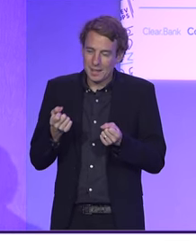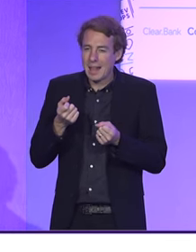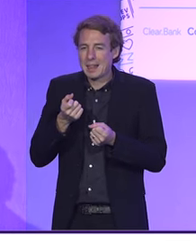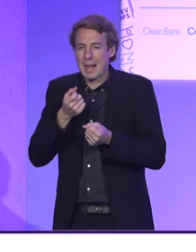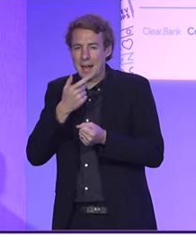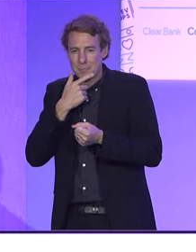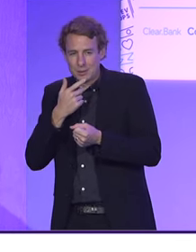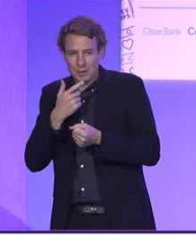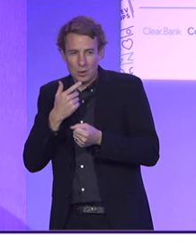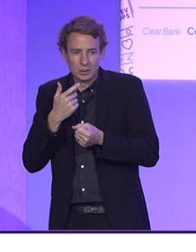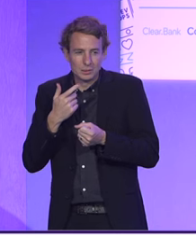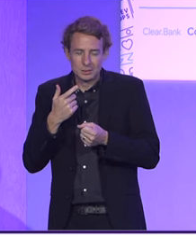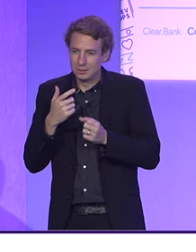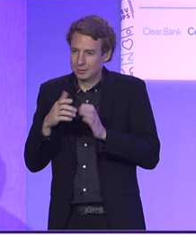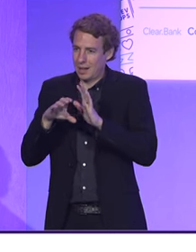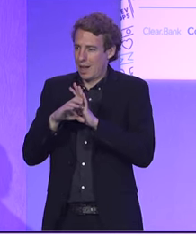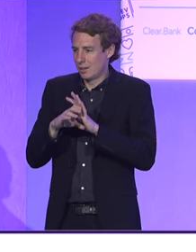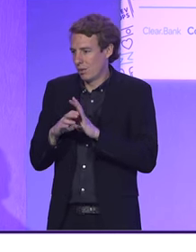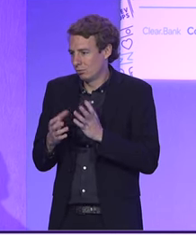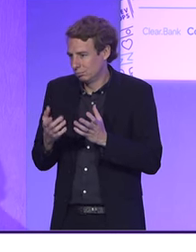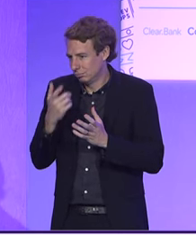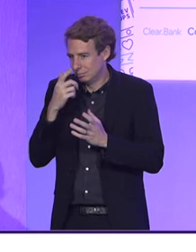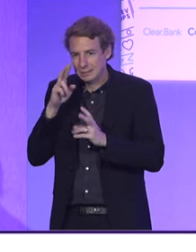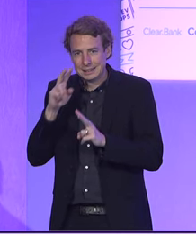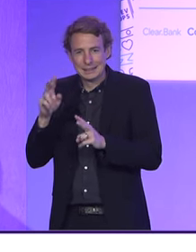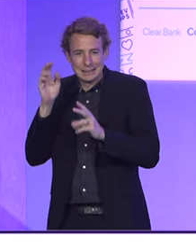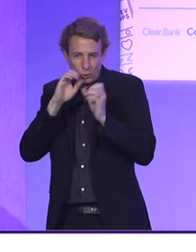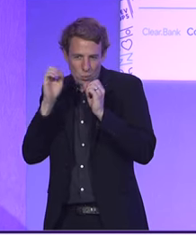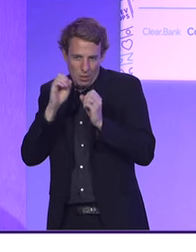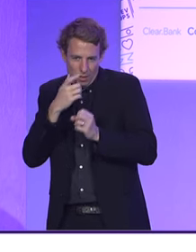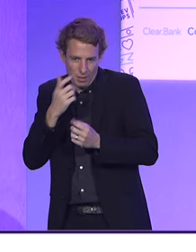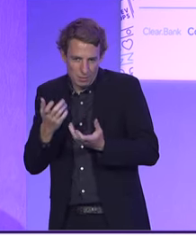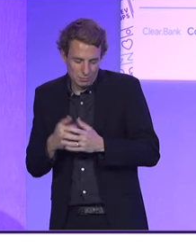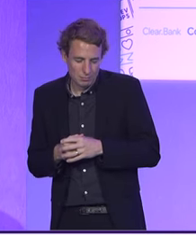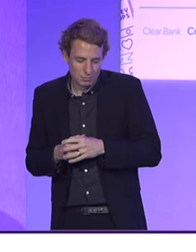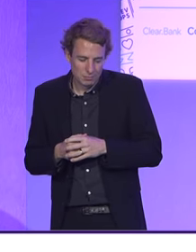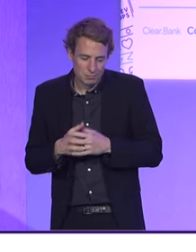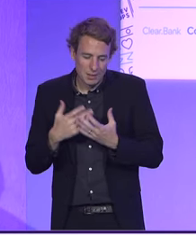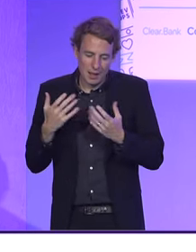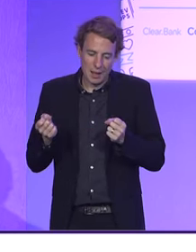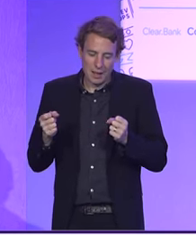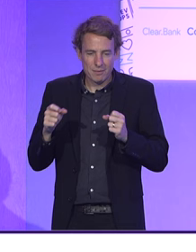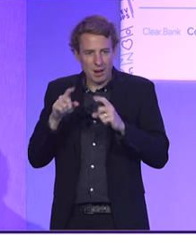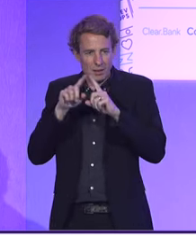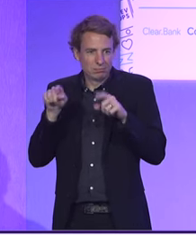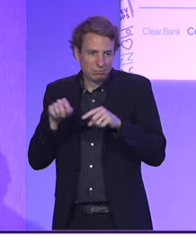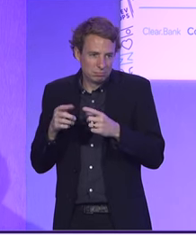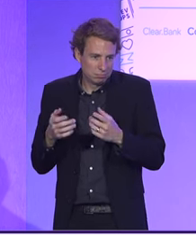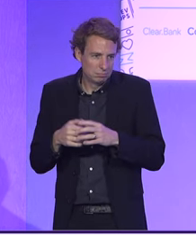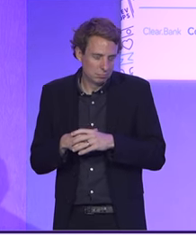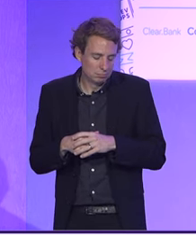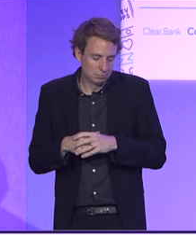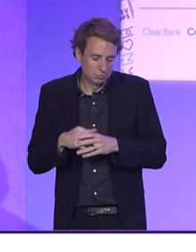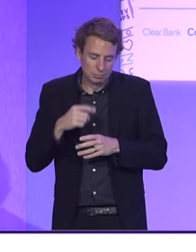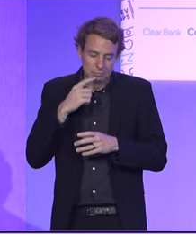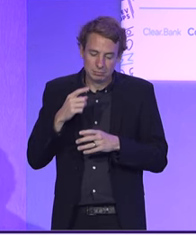icons. You can find in Google, okay? You will have a quiz and basically they will tell you, they will put